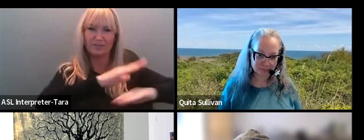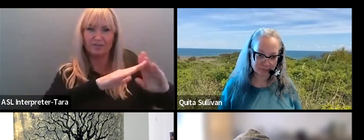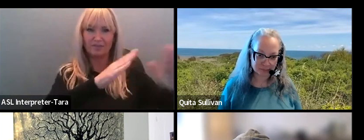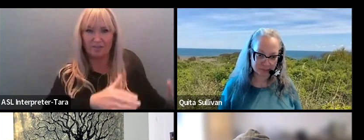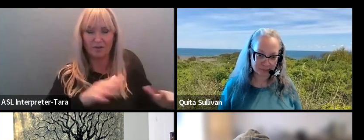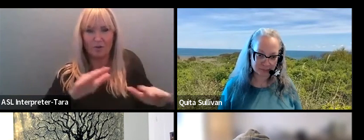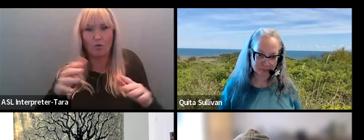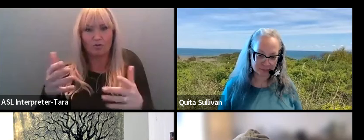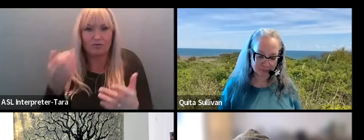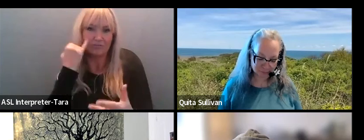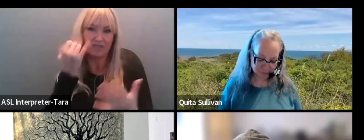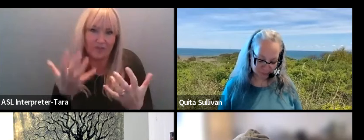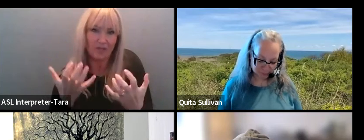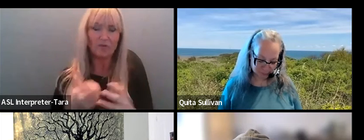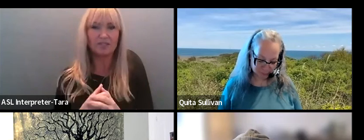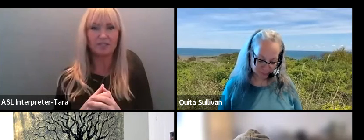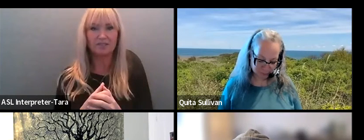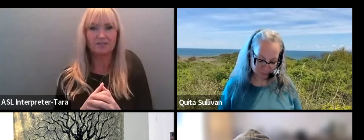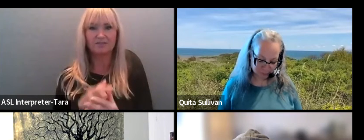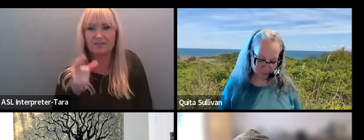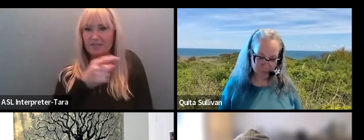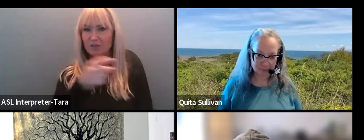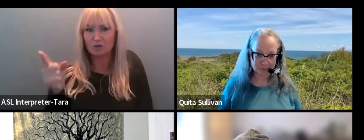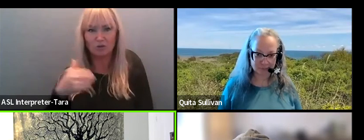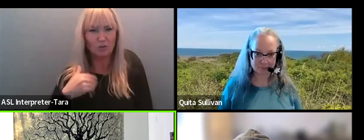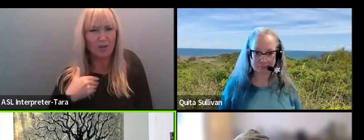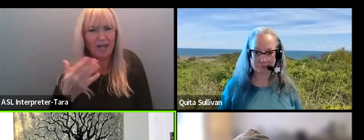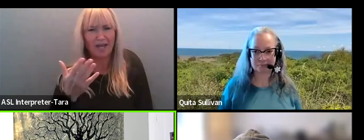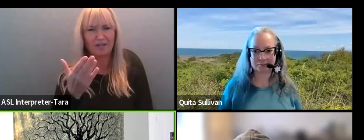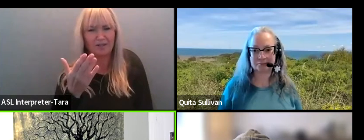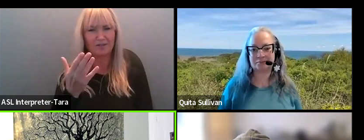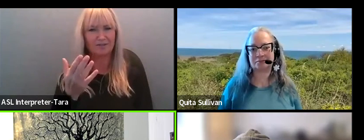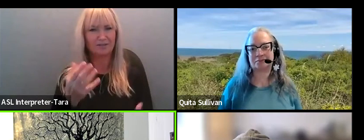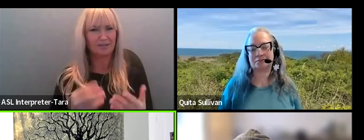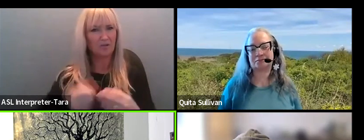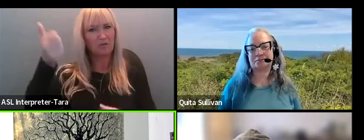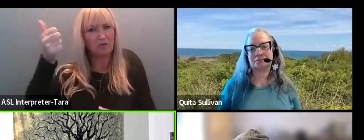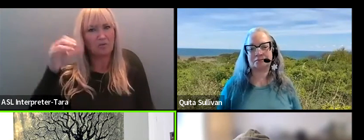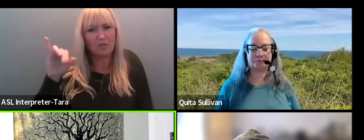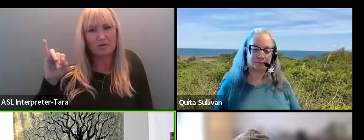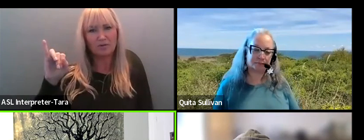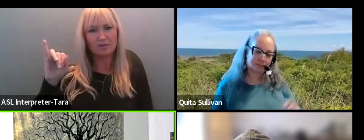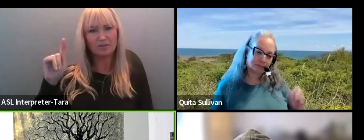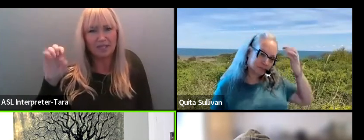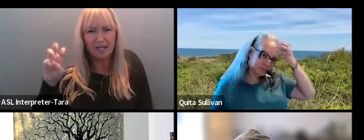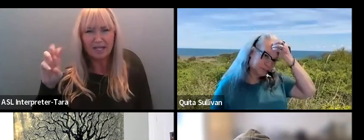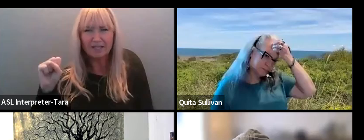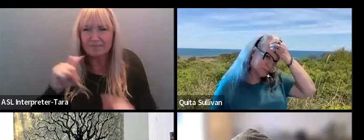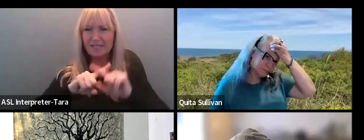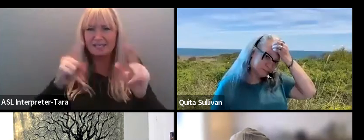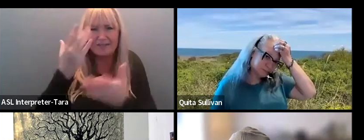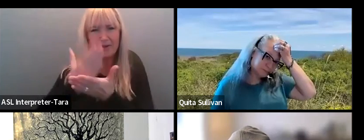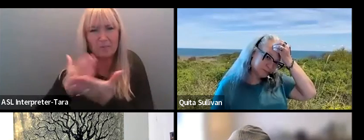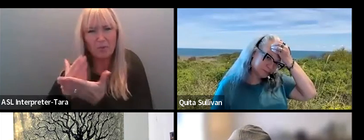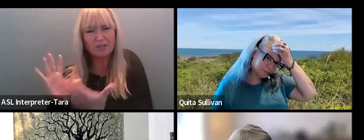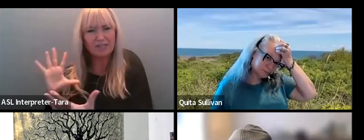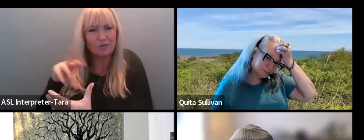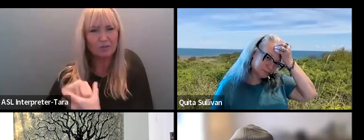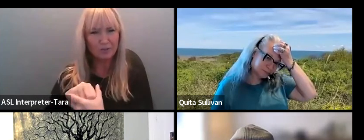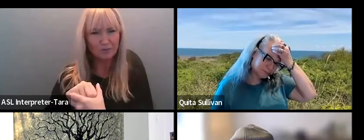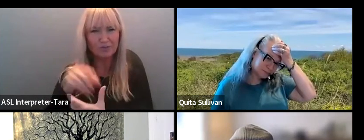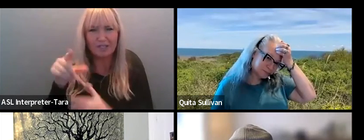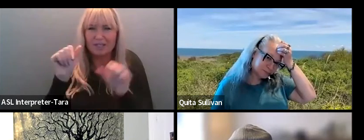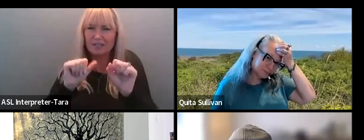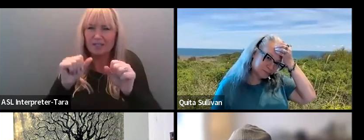y'all really had the most items, you know, all these different elements that were added in. Can you talk to us really